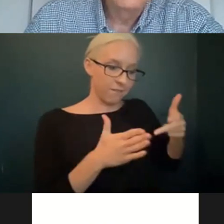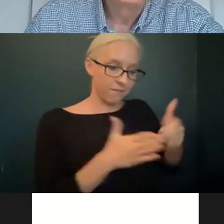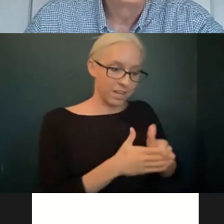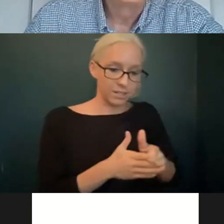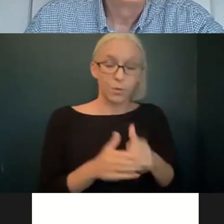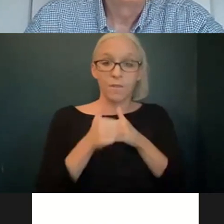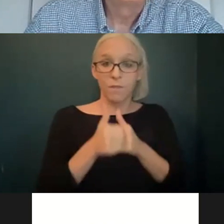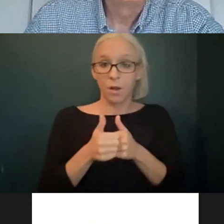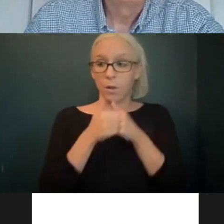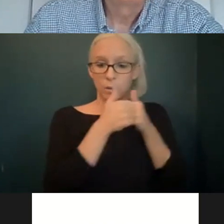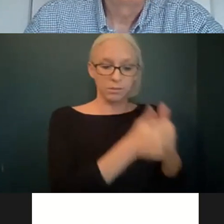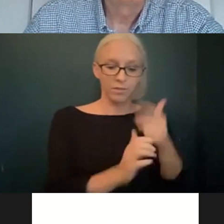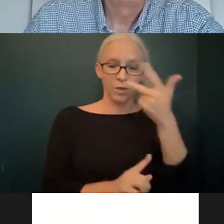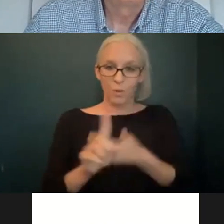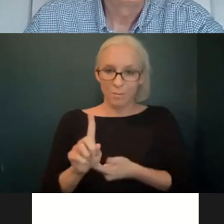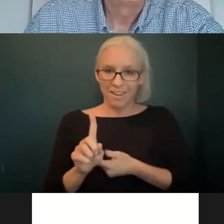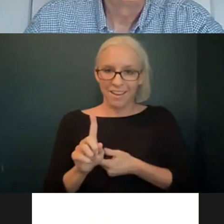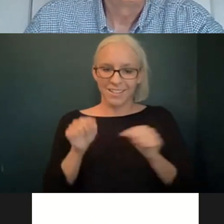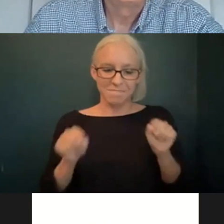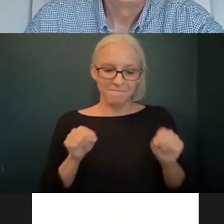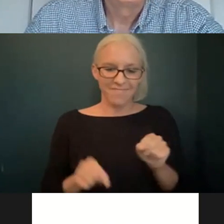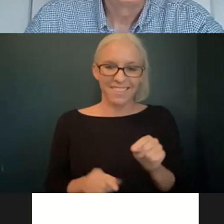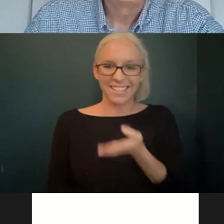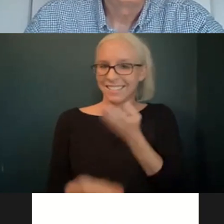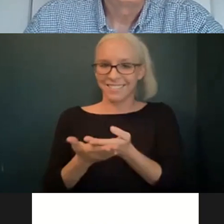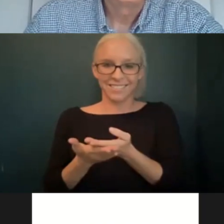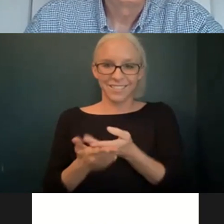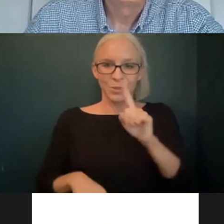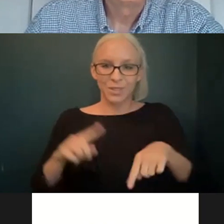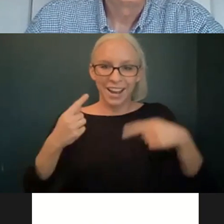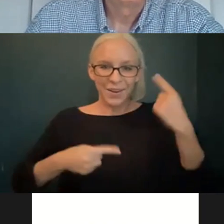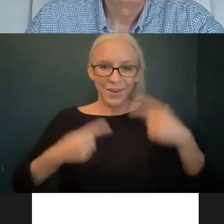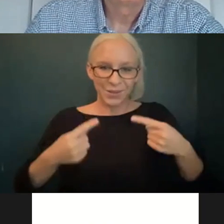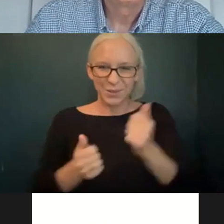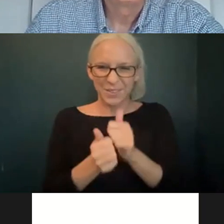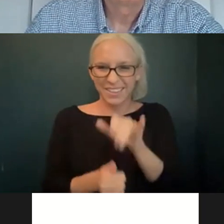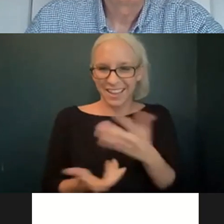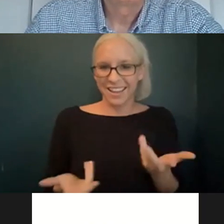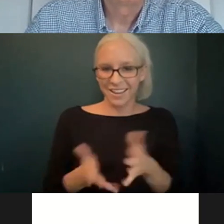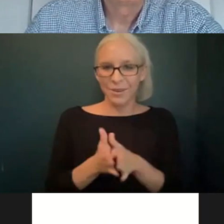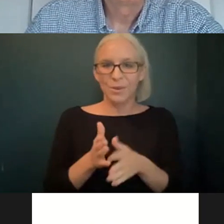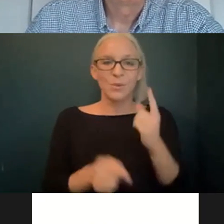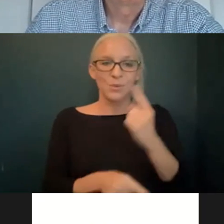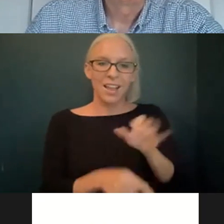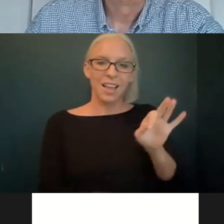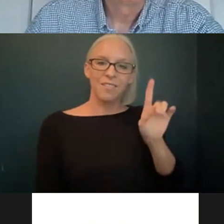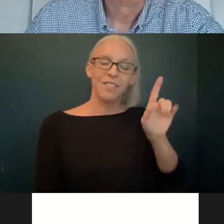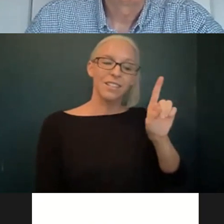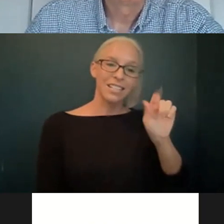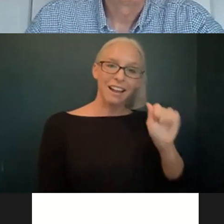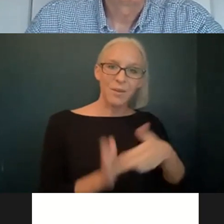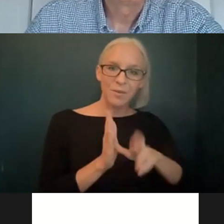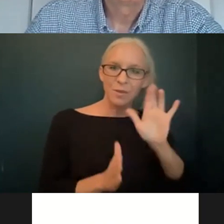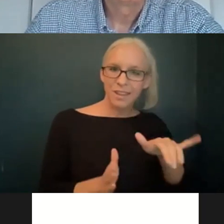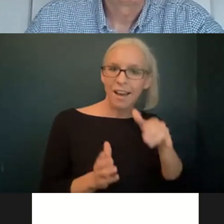developed COVID. That is hard data. You can't argue with that, right? That's clinically proven. The FDA reviews the data and the team of scientists said it works.